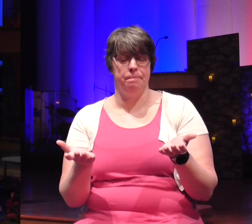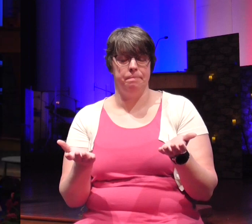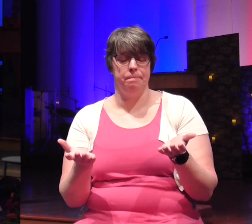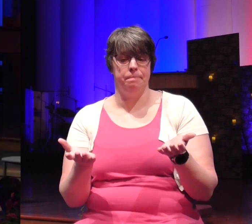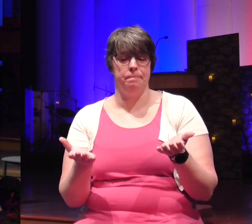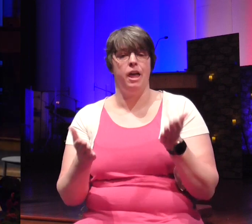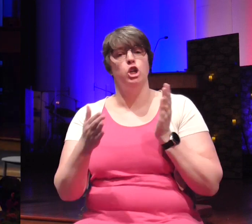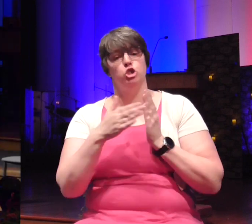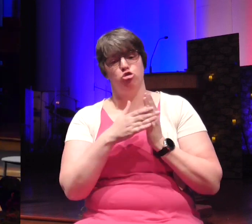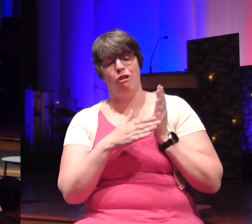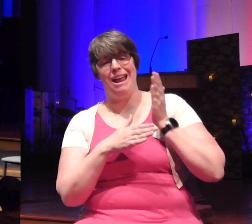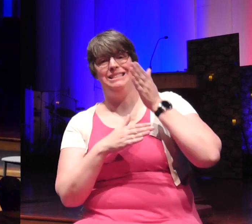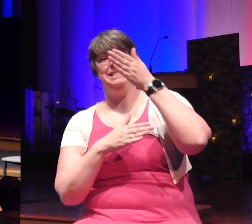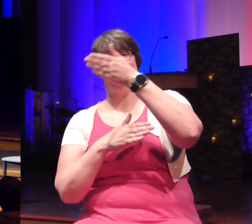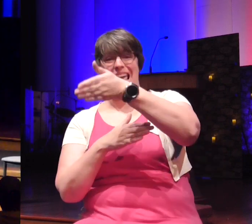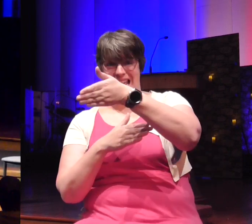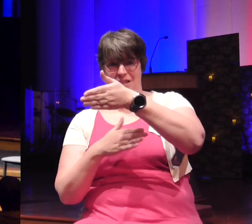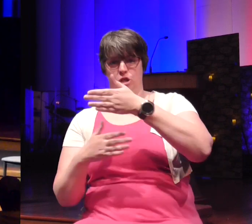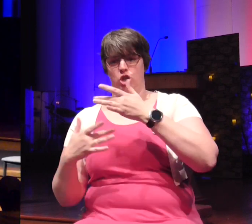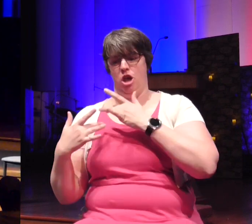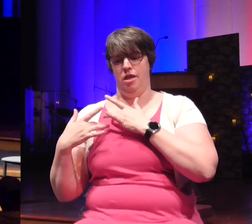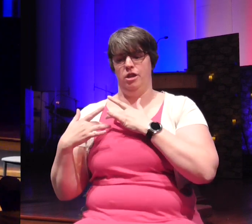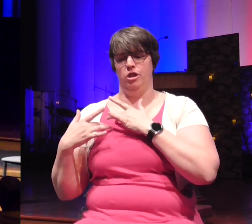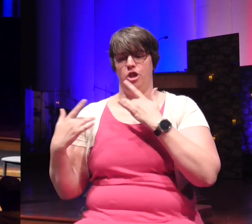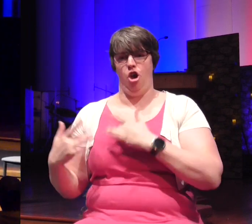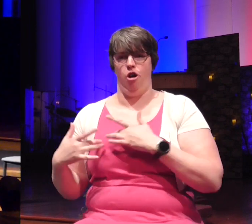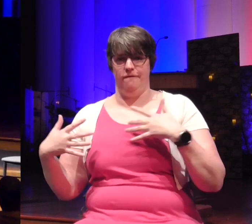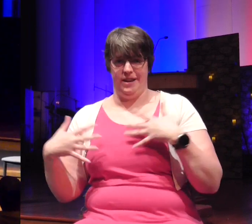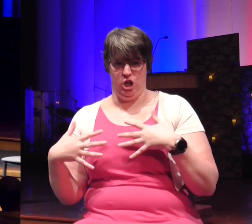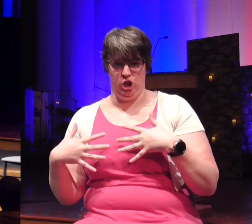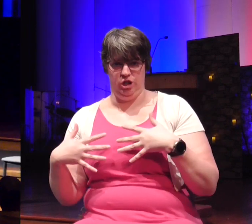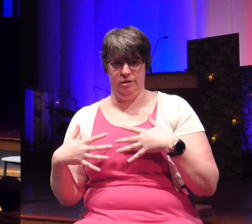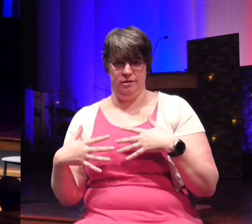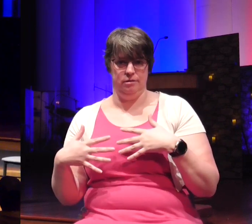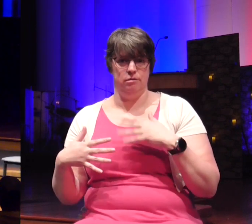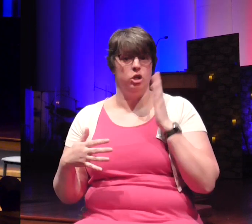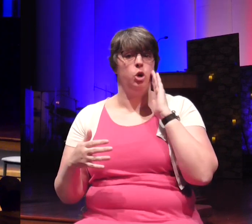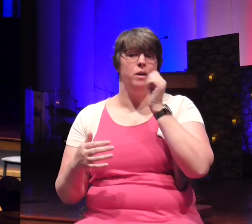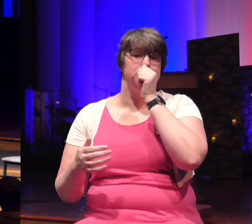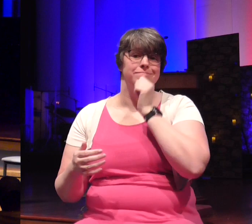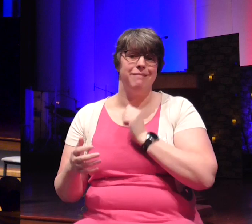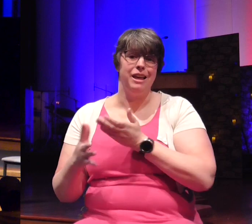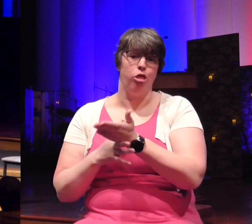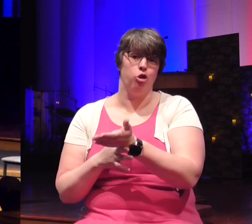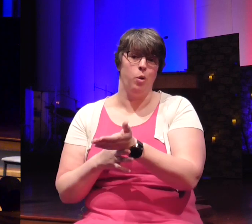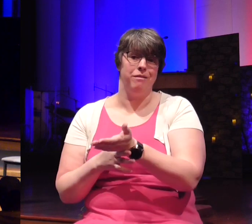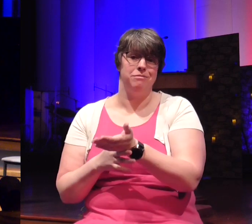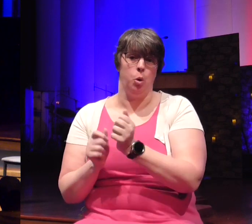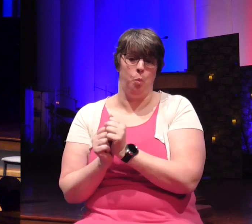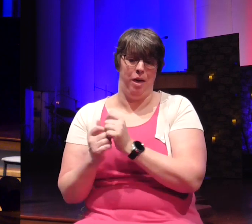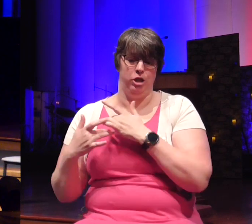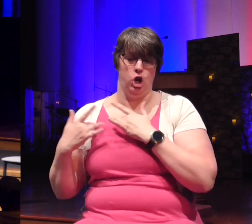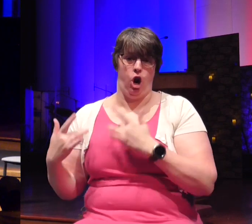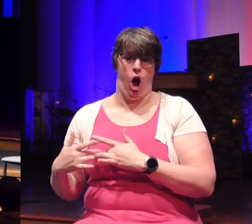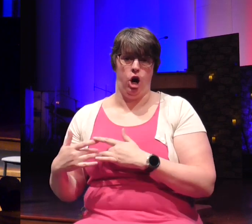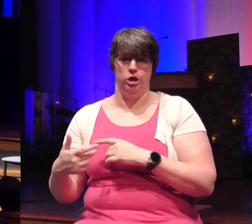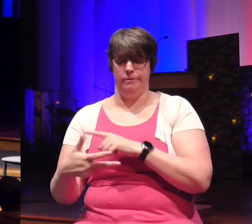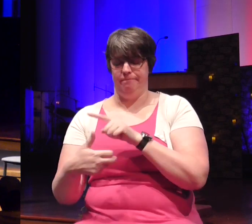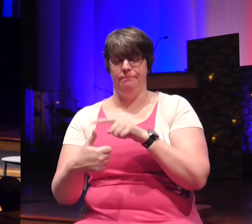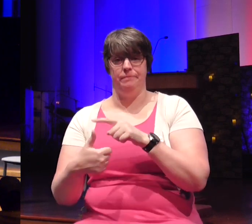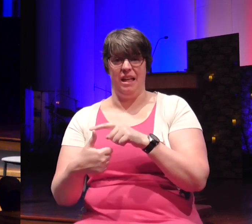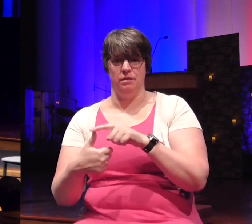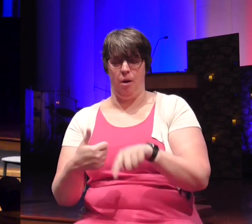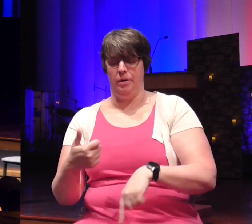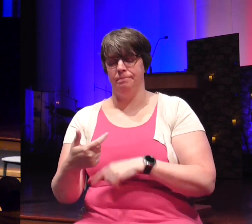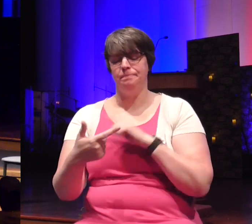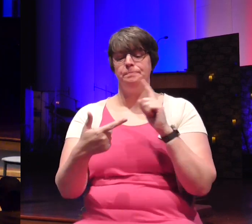Transcend your life-limiting fears, the heart says. You'll get through it with the heart. Another calling